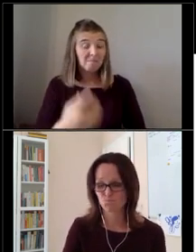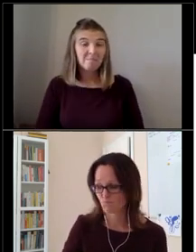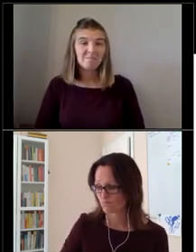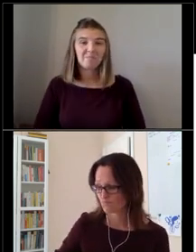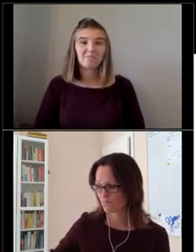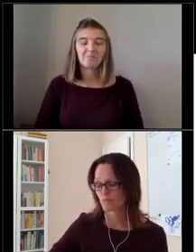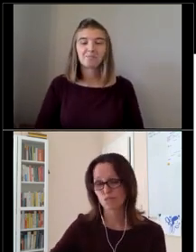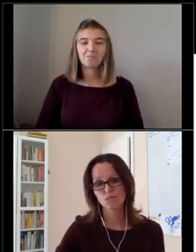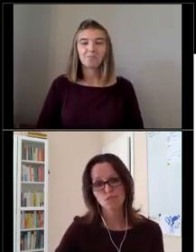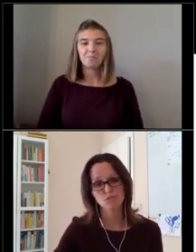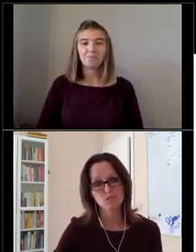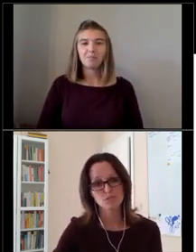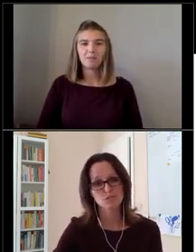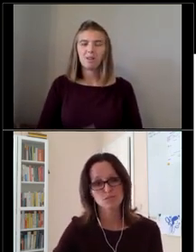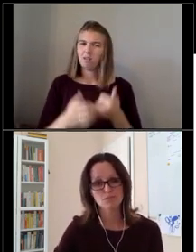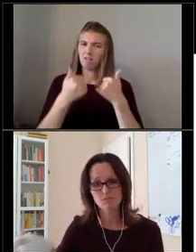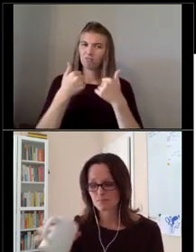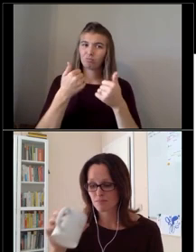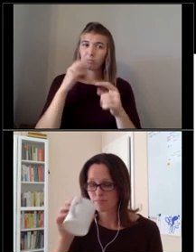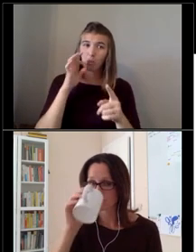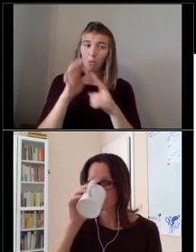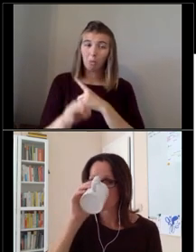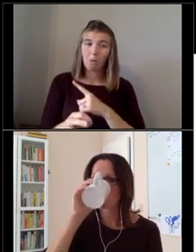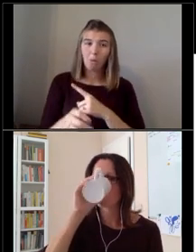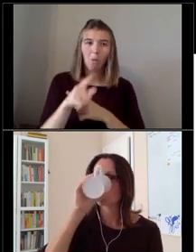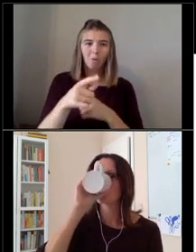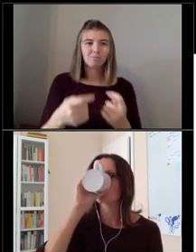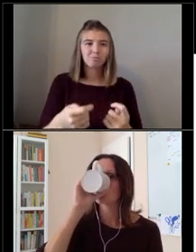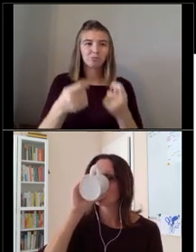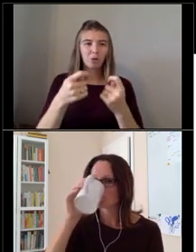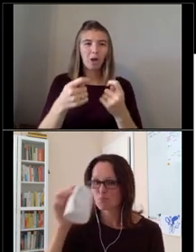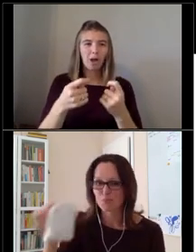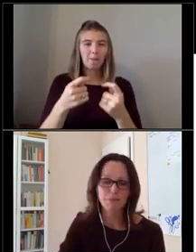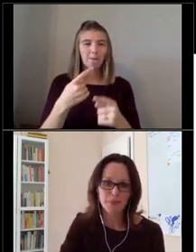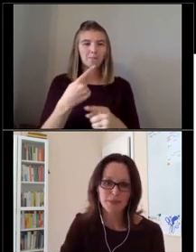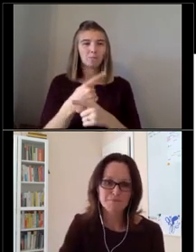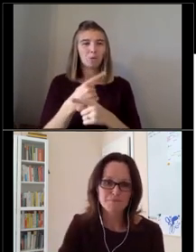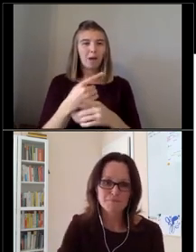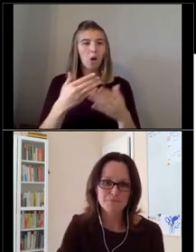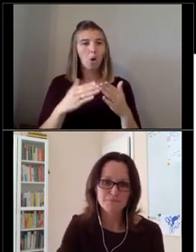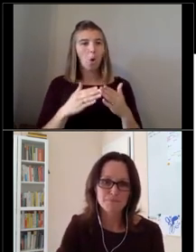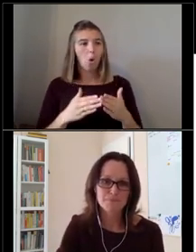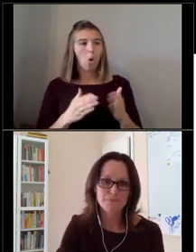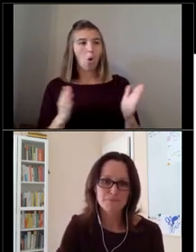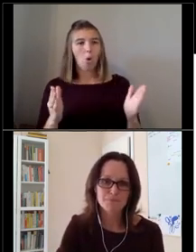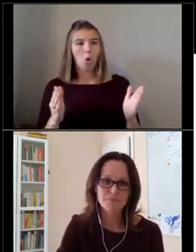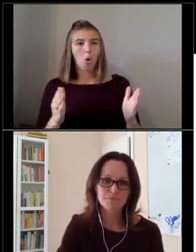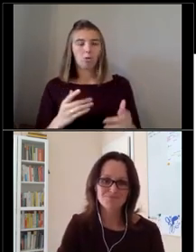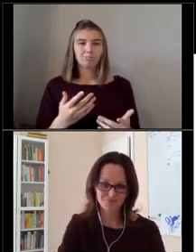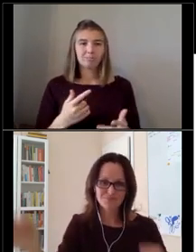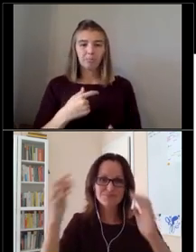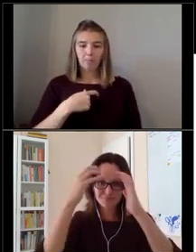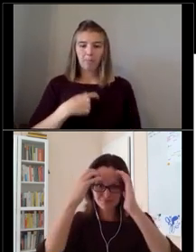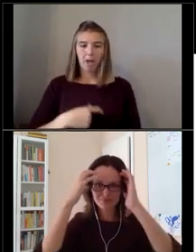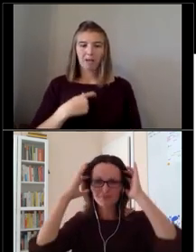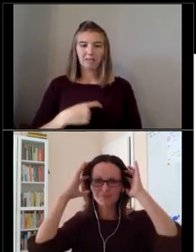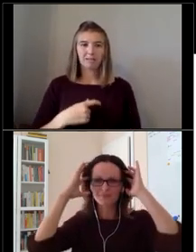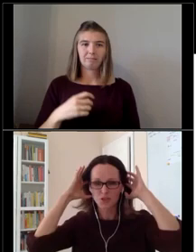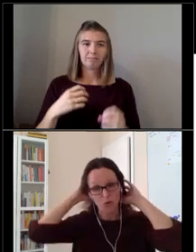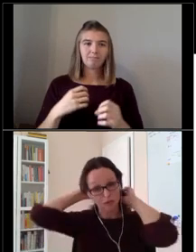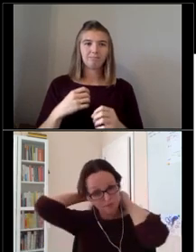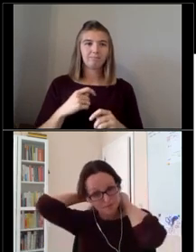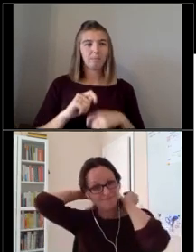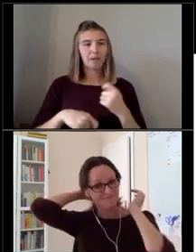that you bring up about how open and comfortable people feel being themselves, being spoken, being